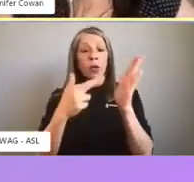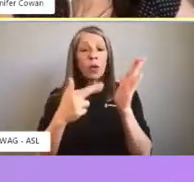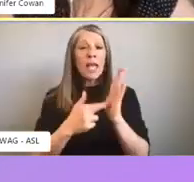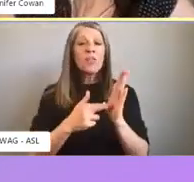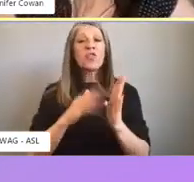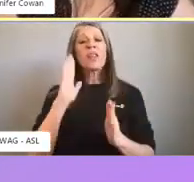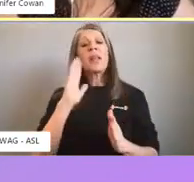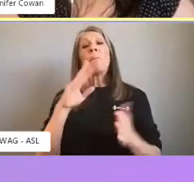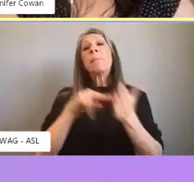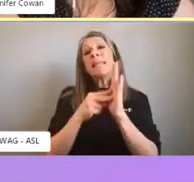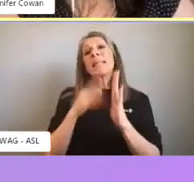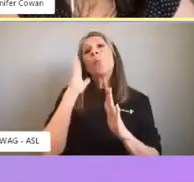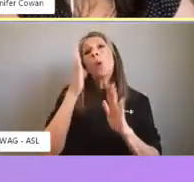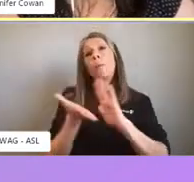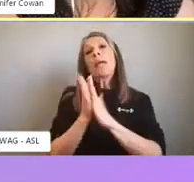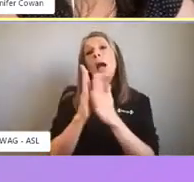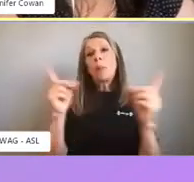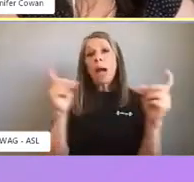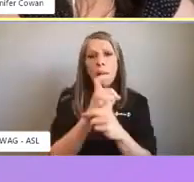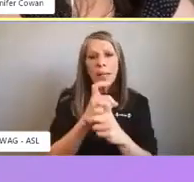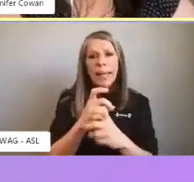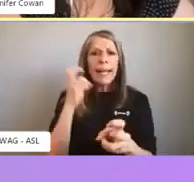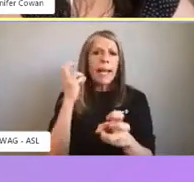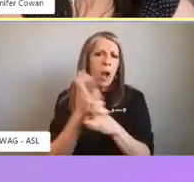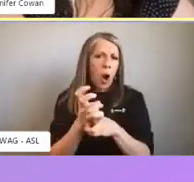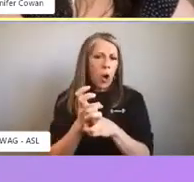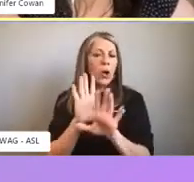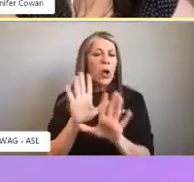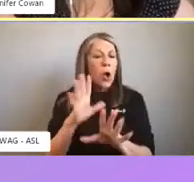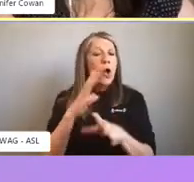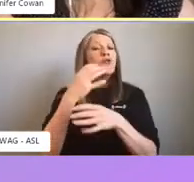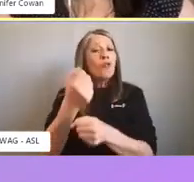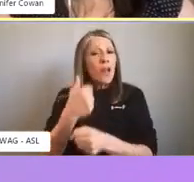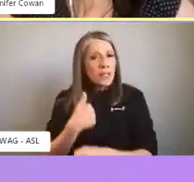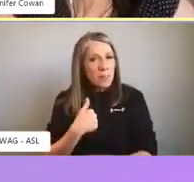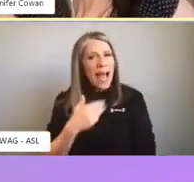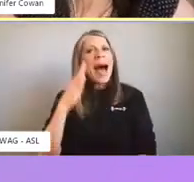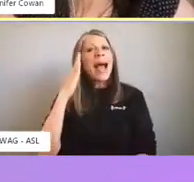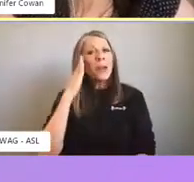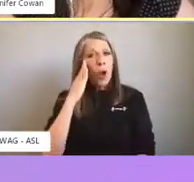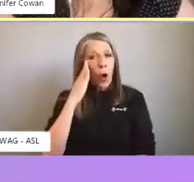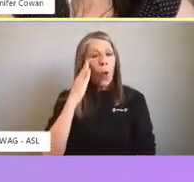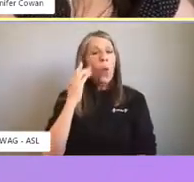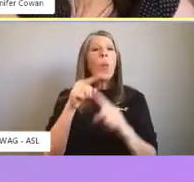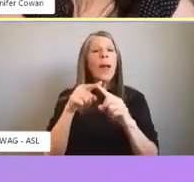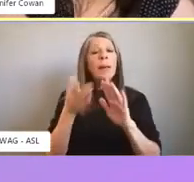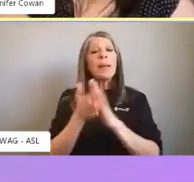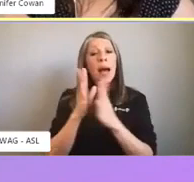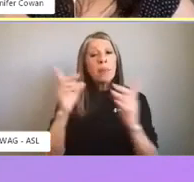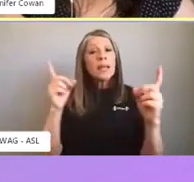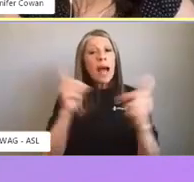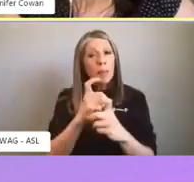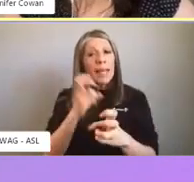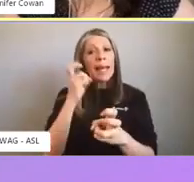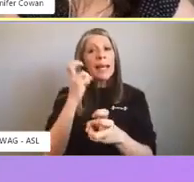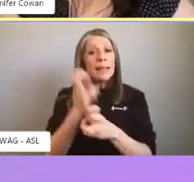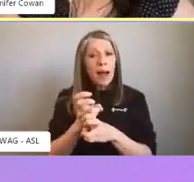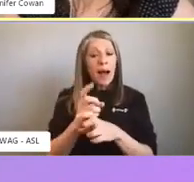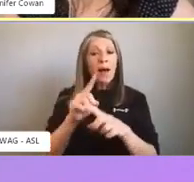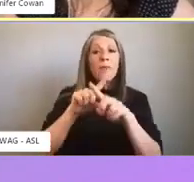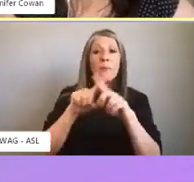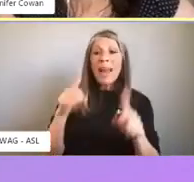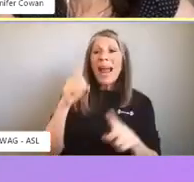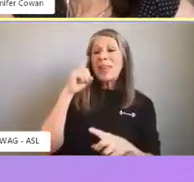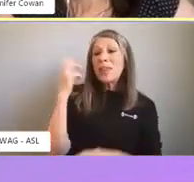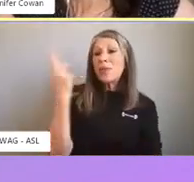get complicated and difficult. And trust me, I have been on those calls when it is complicated and difficult. But I think the